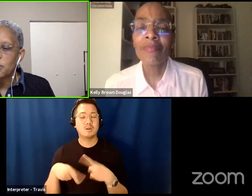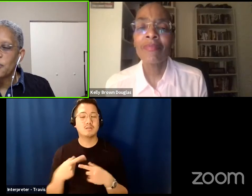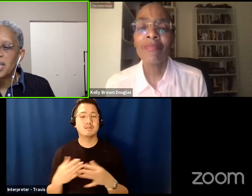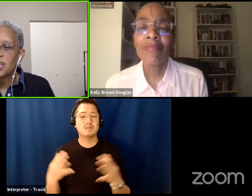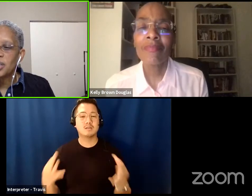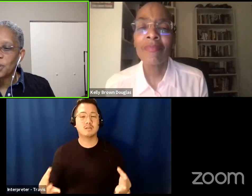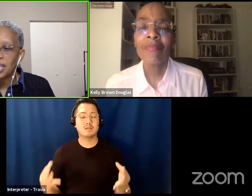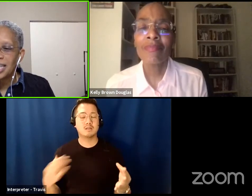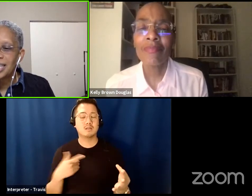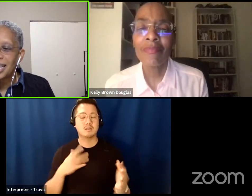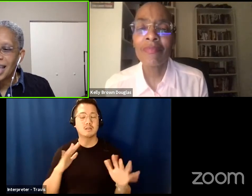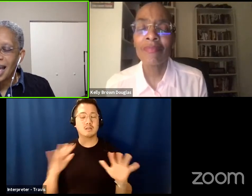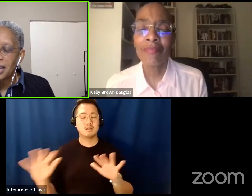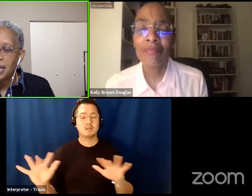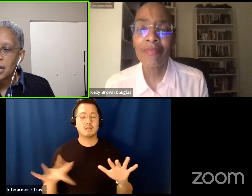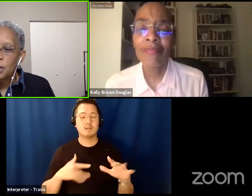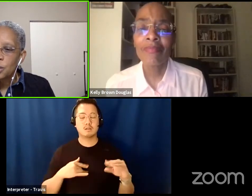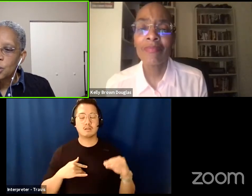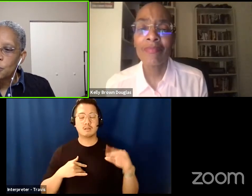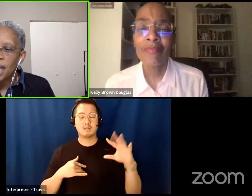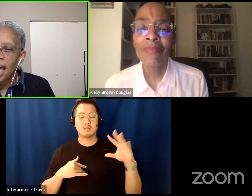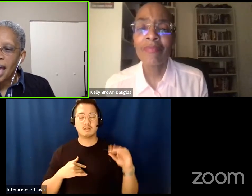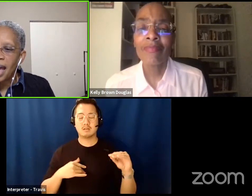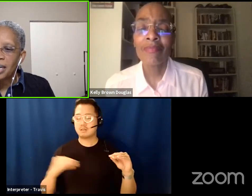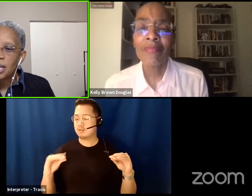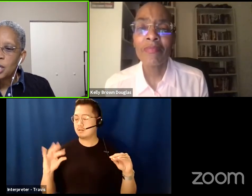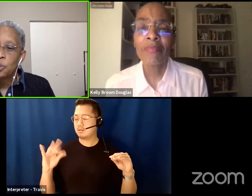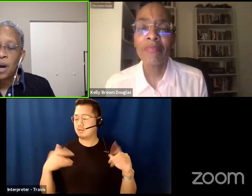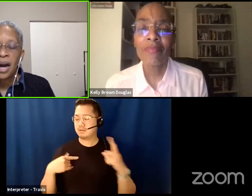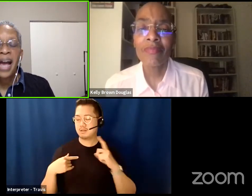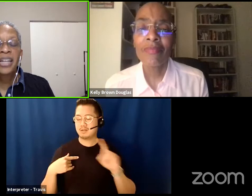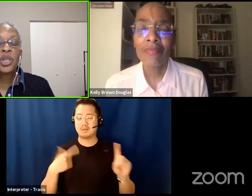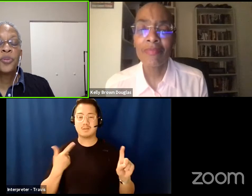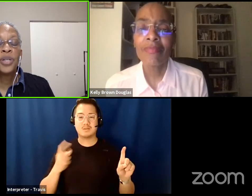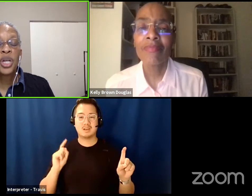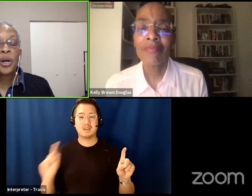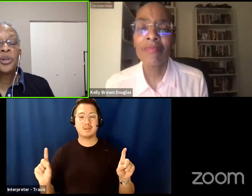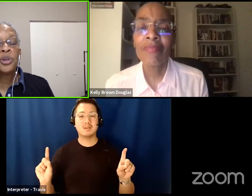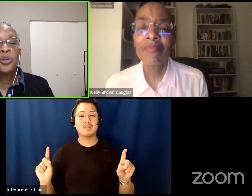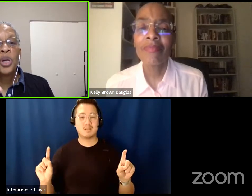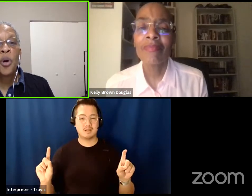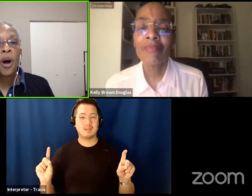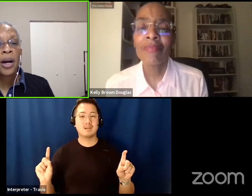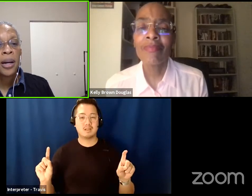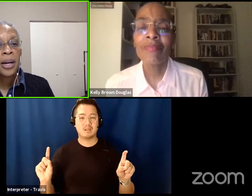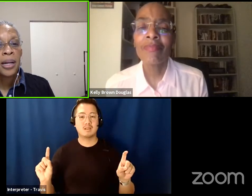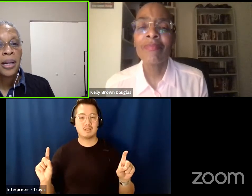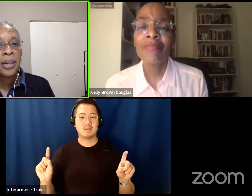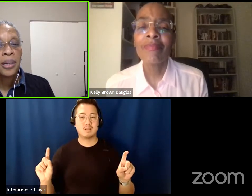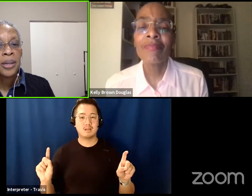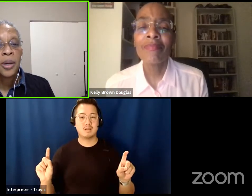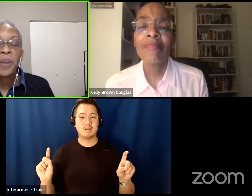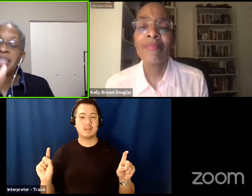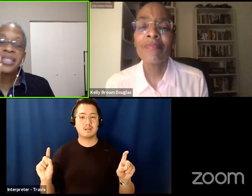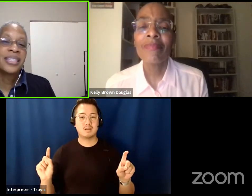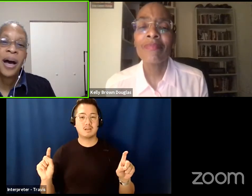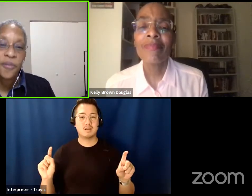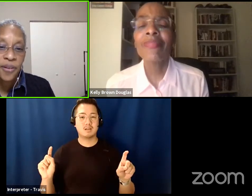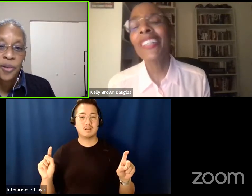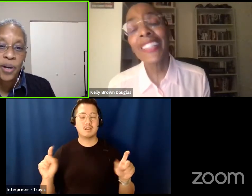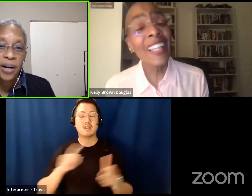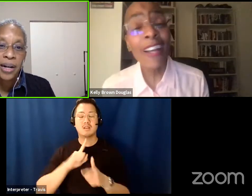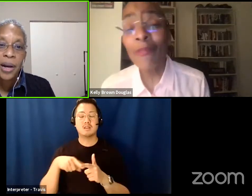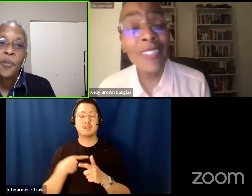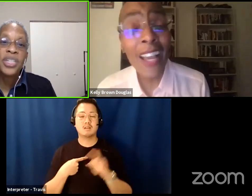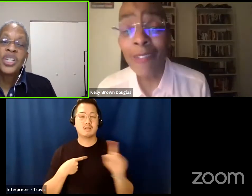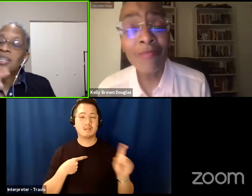and observation, releasing that so that you actually return to your best self,